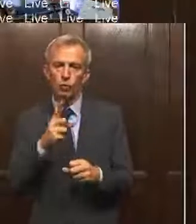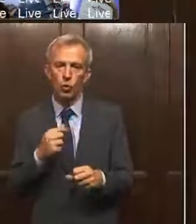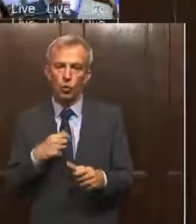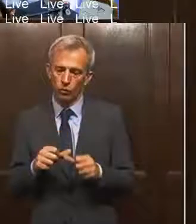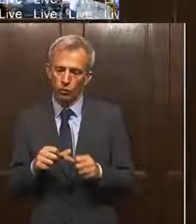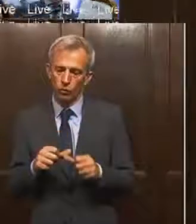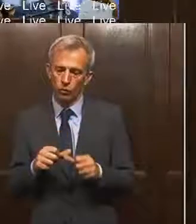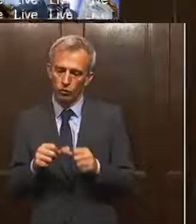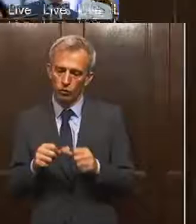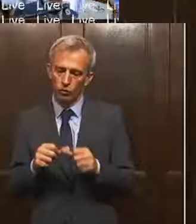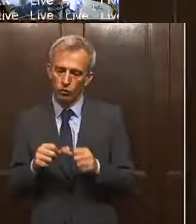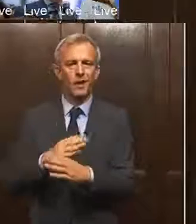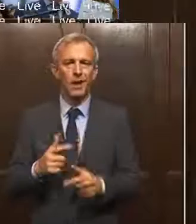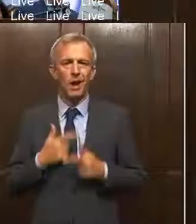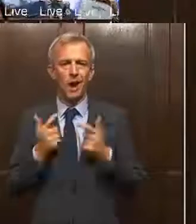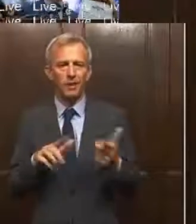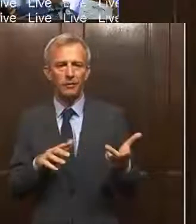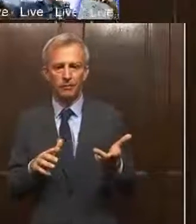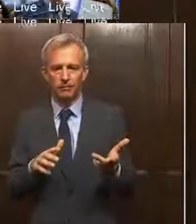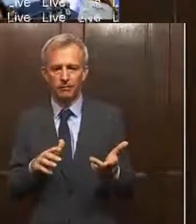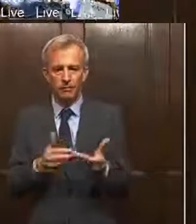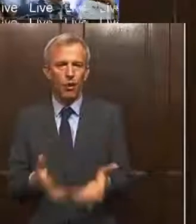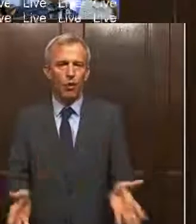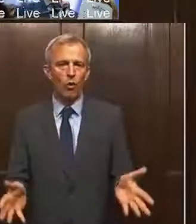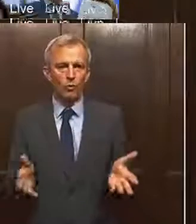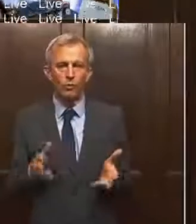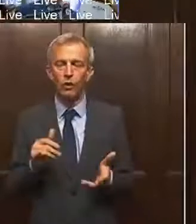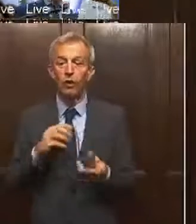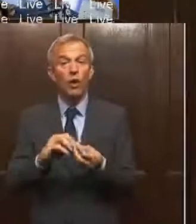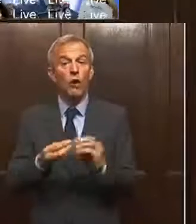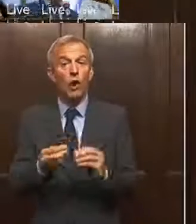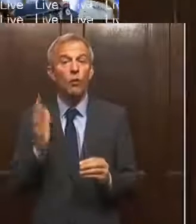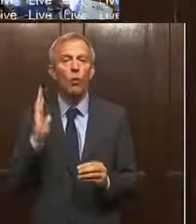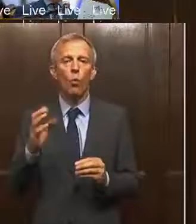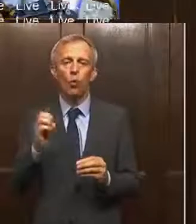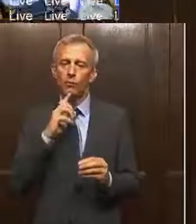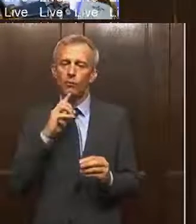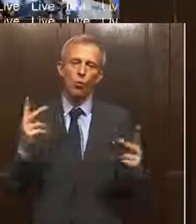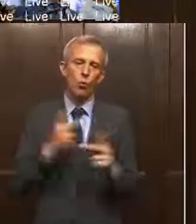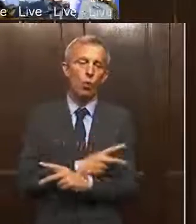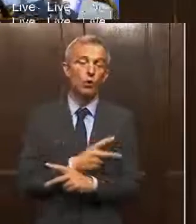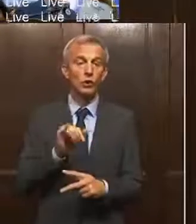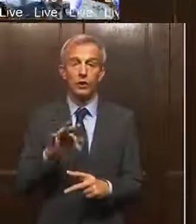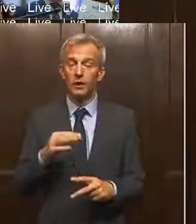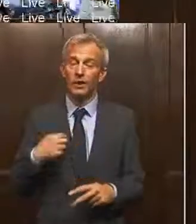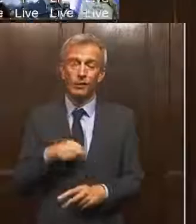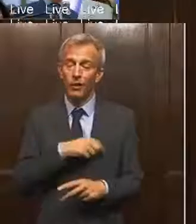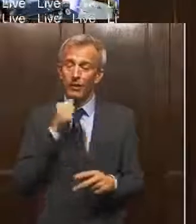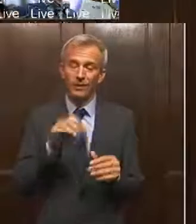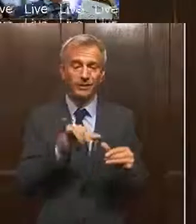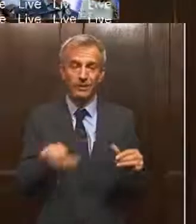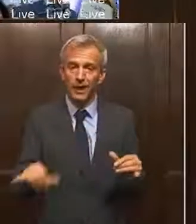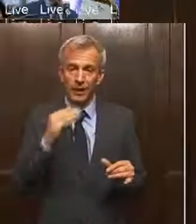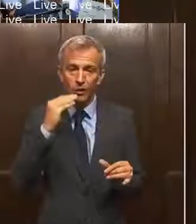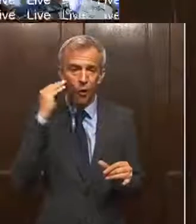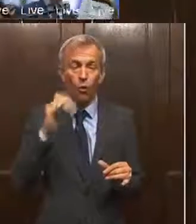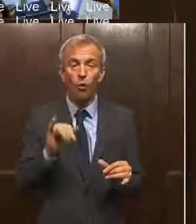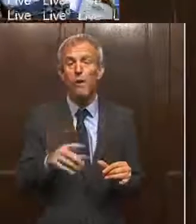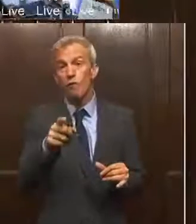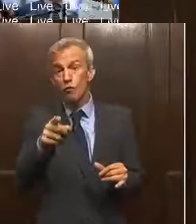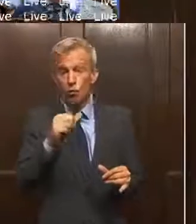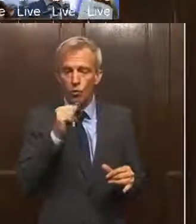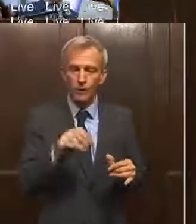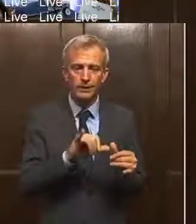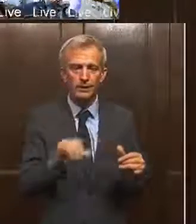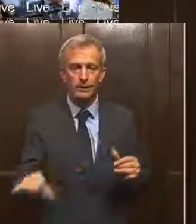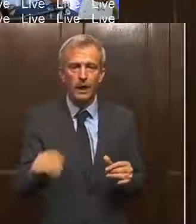as a result. And those numbers would be much, much higher if we hadn't taken the actions that we did, if you hadn't taken the actions that you are